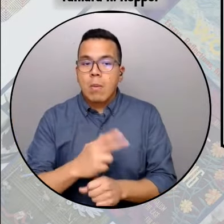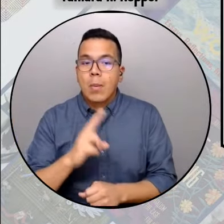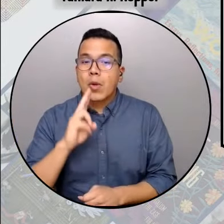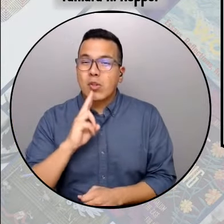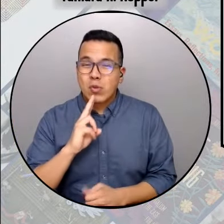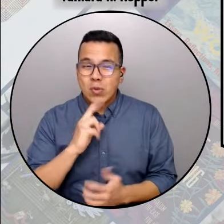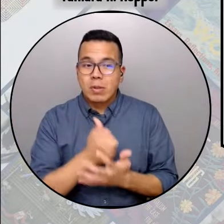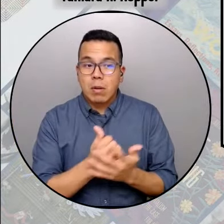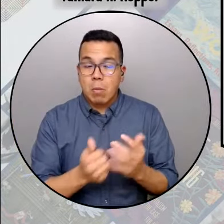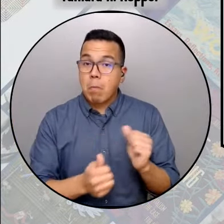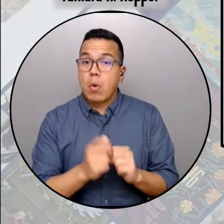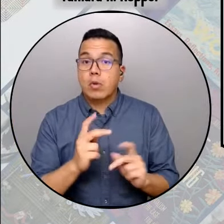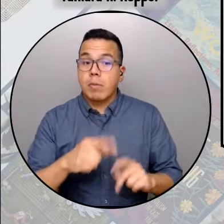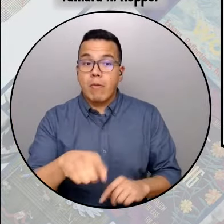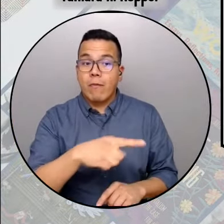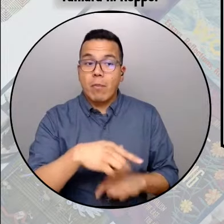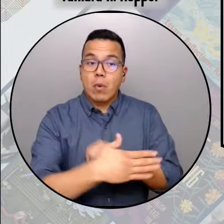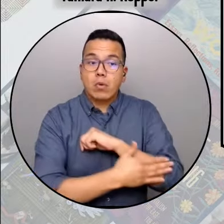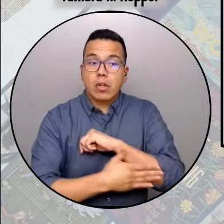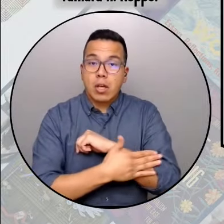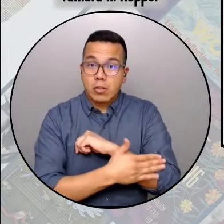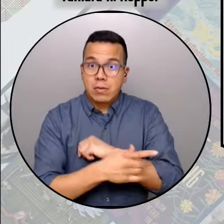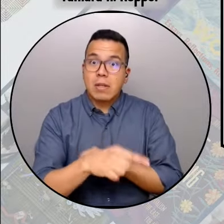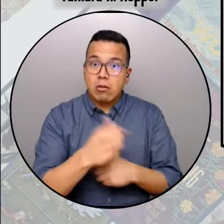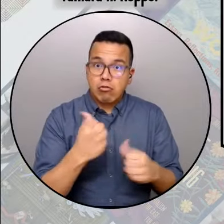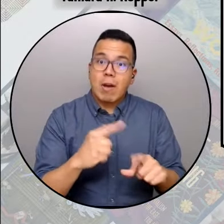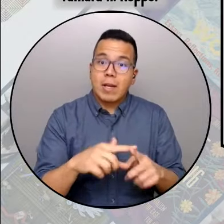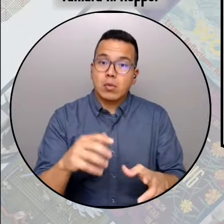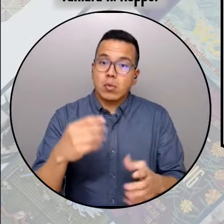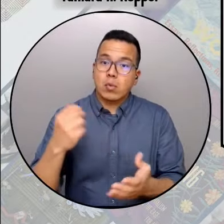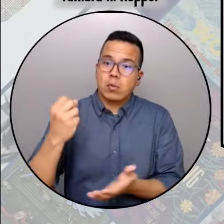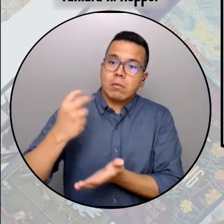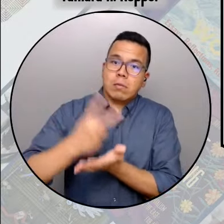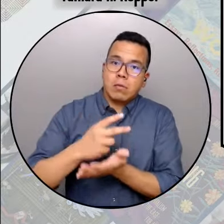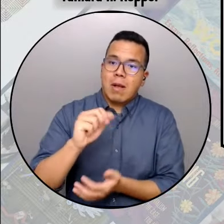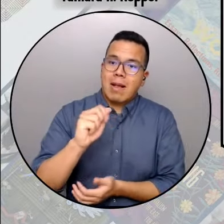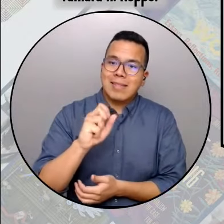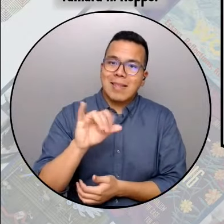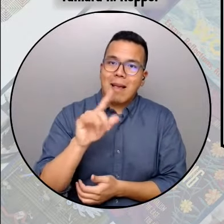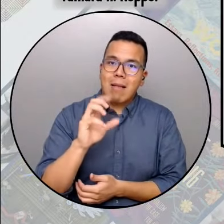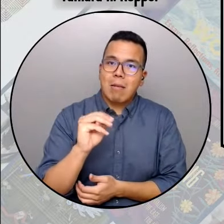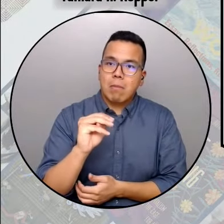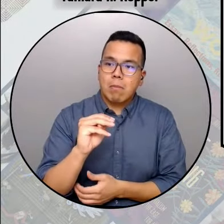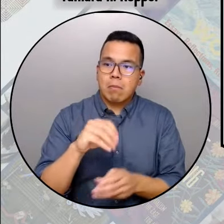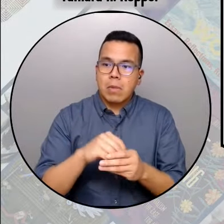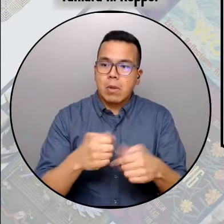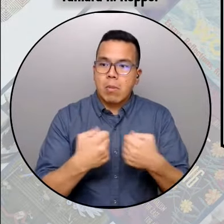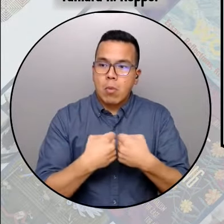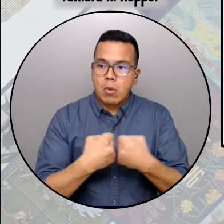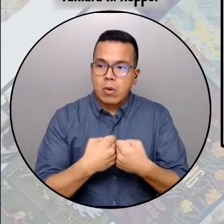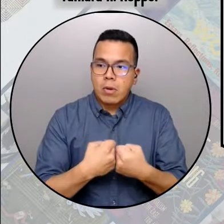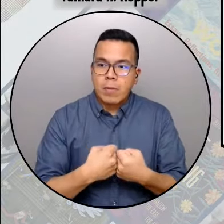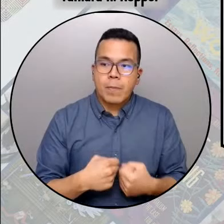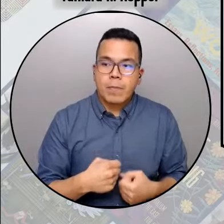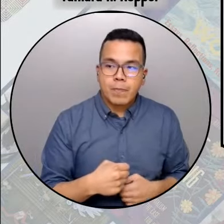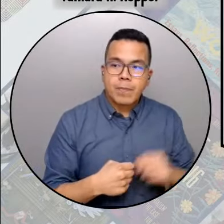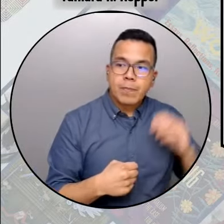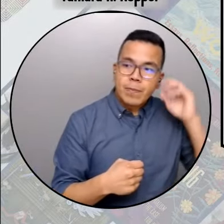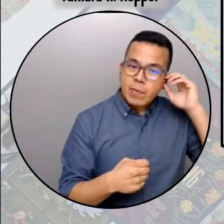people from these countries are some of the ones who are trying to get asylum at the border, right? And so this is something